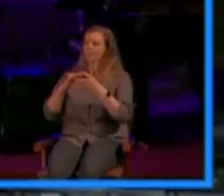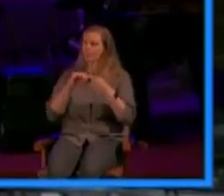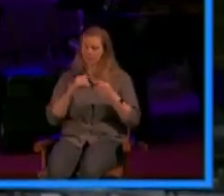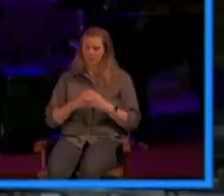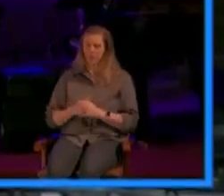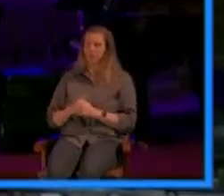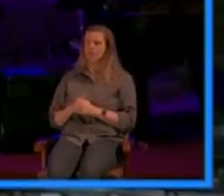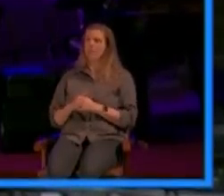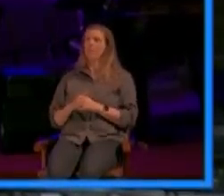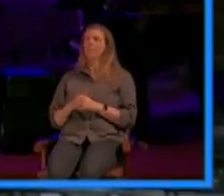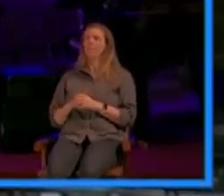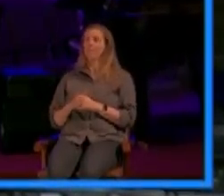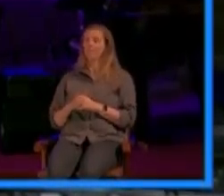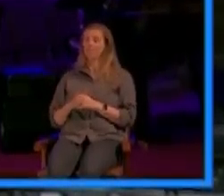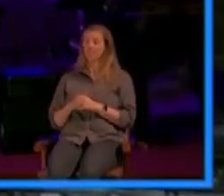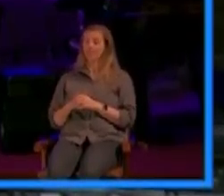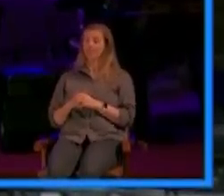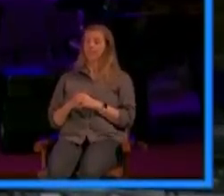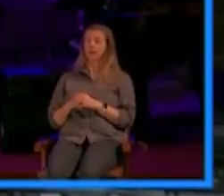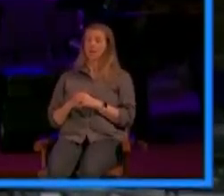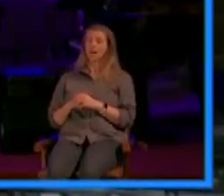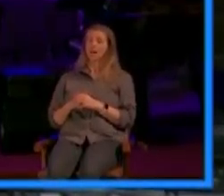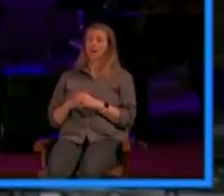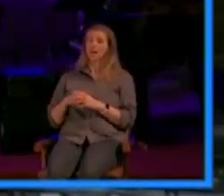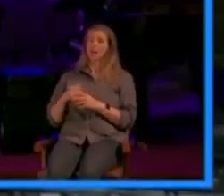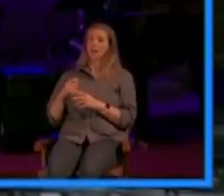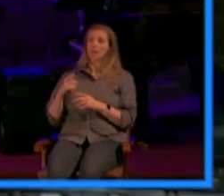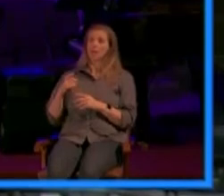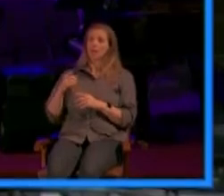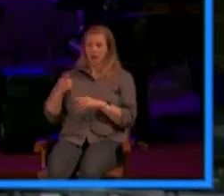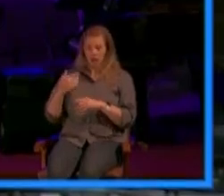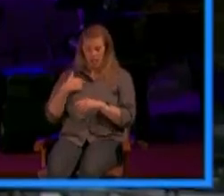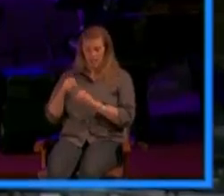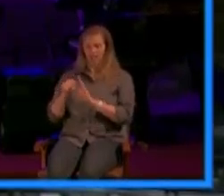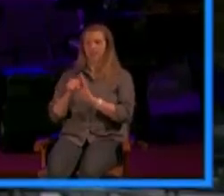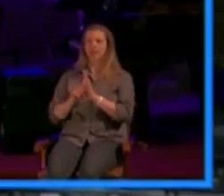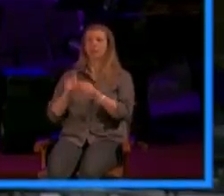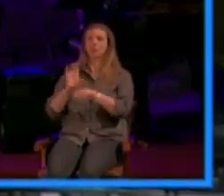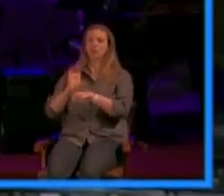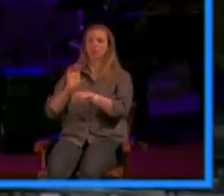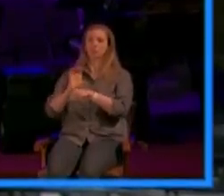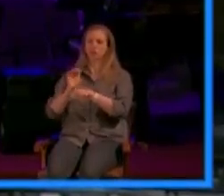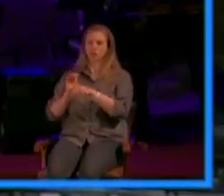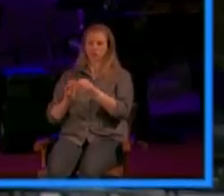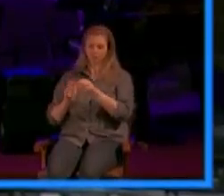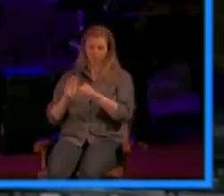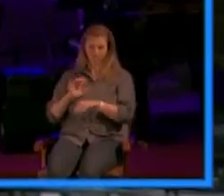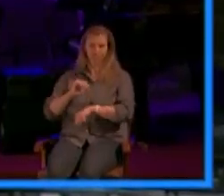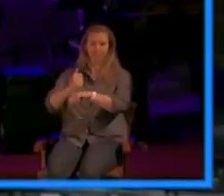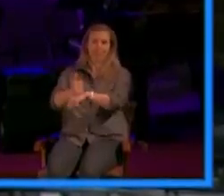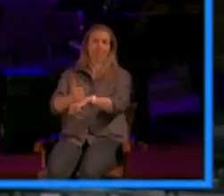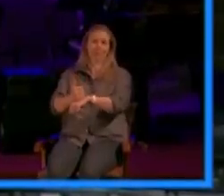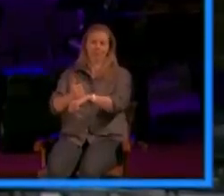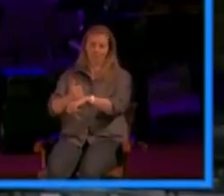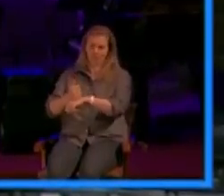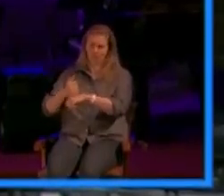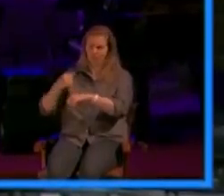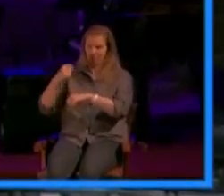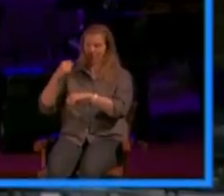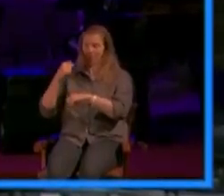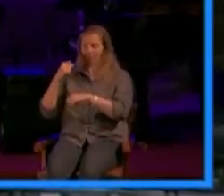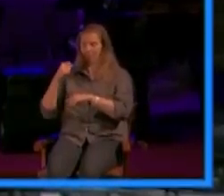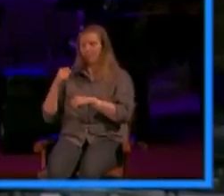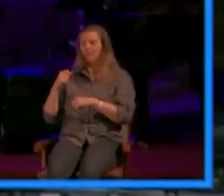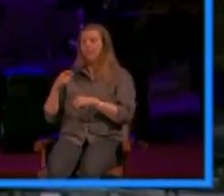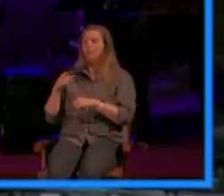state church that had emerged by that time, and Chrysostom saw a lot of the abuses inside the church and preached a pure